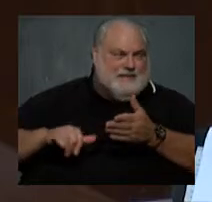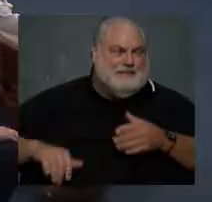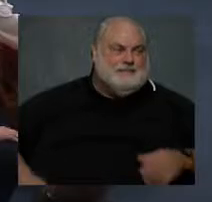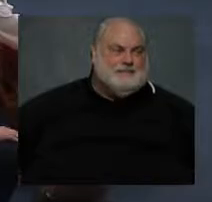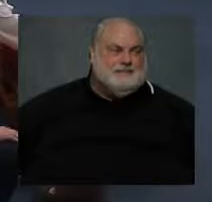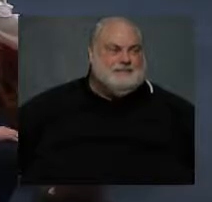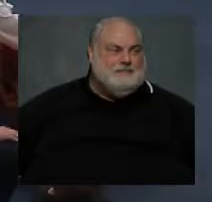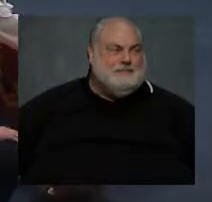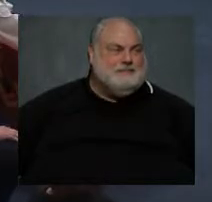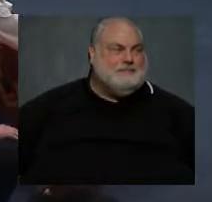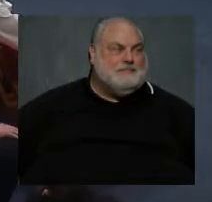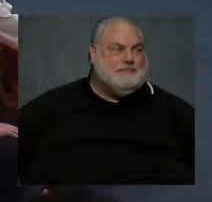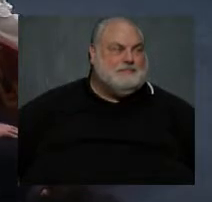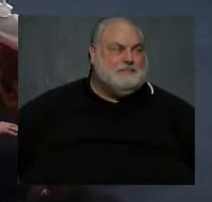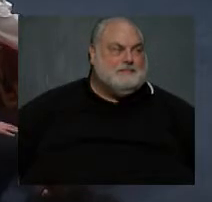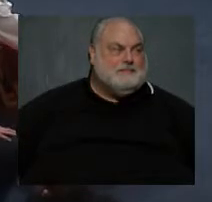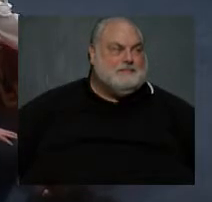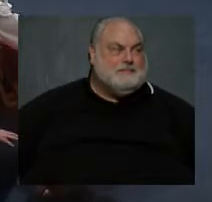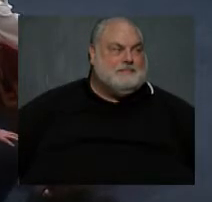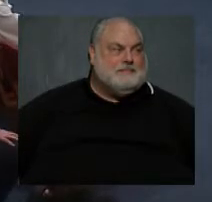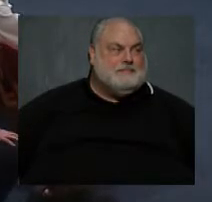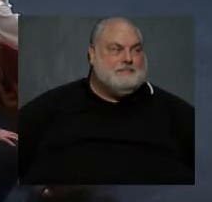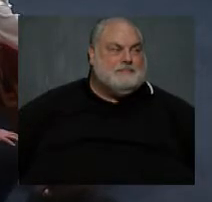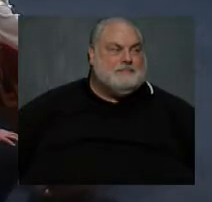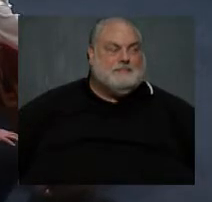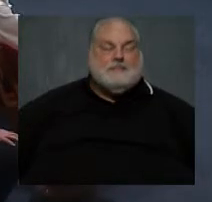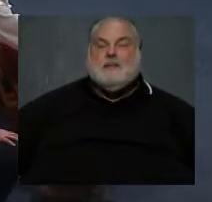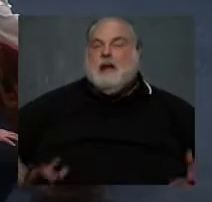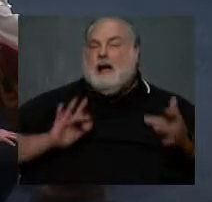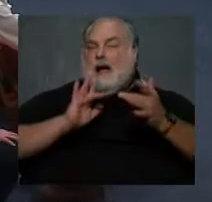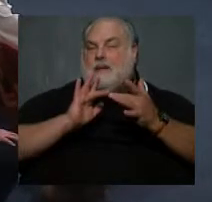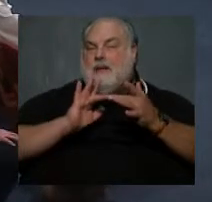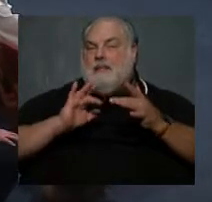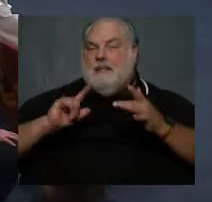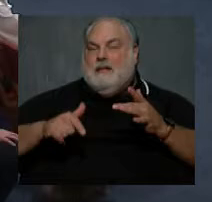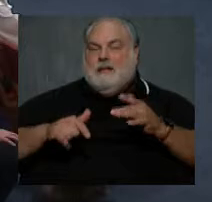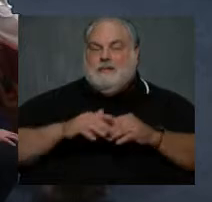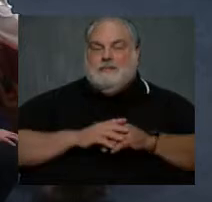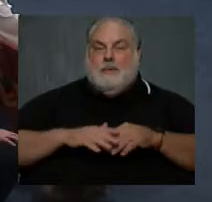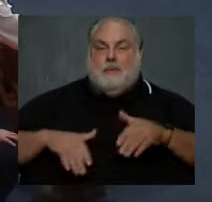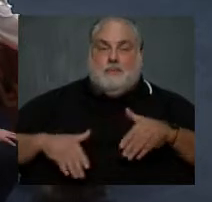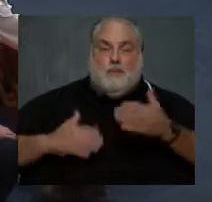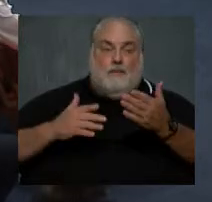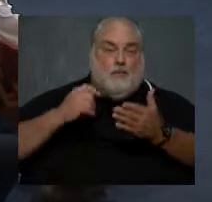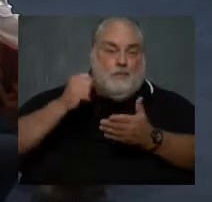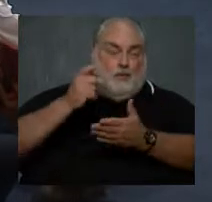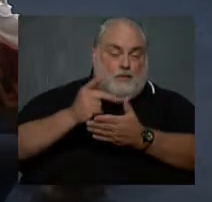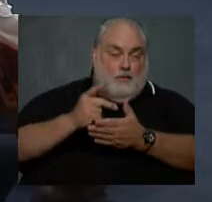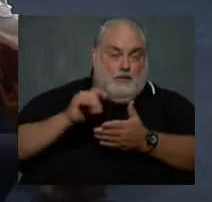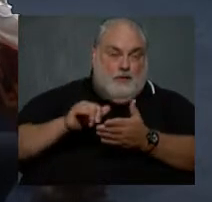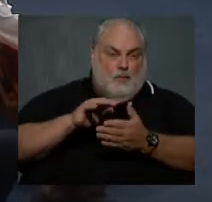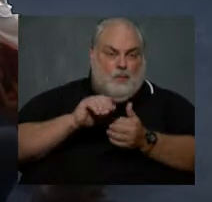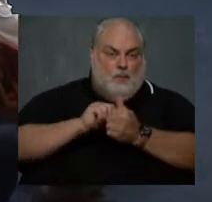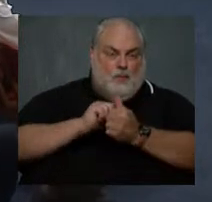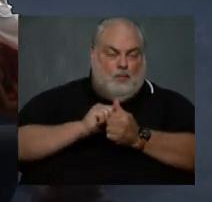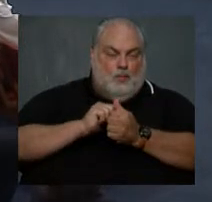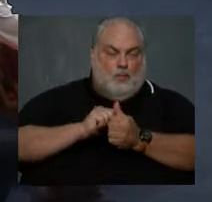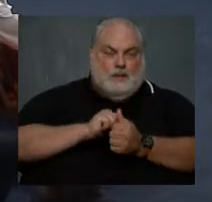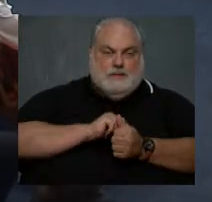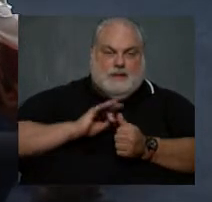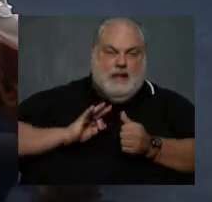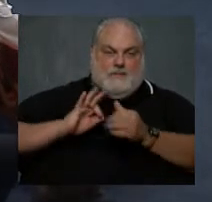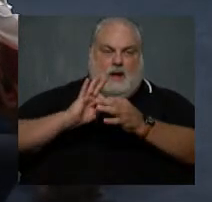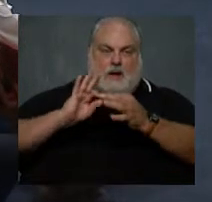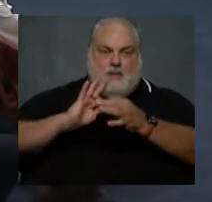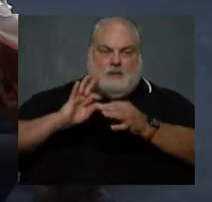that. Okay. Thank you. You can feel free to contact me about it. Mr. Chairman, I move for the approval of this item with all staff recommendations and